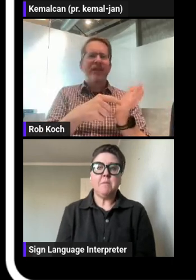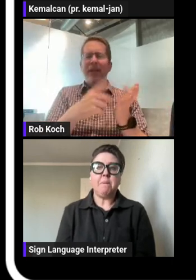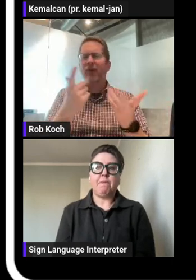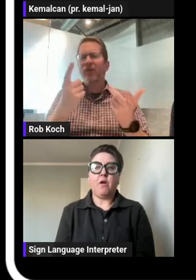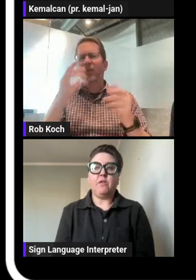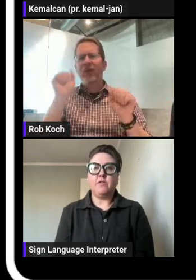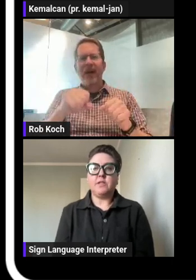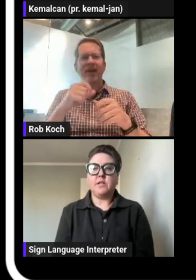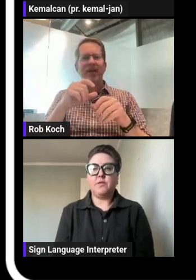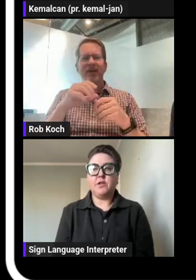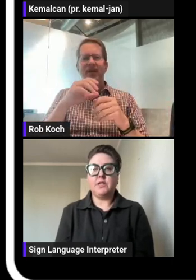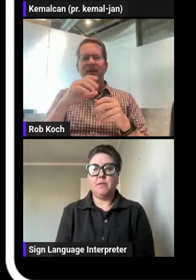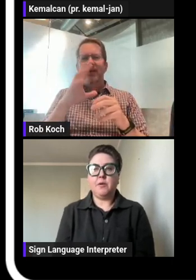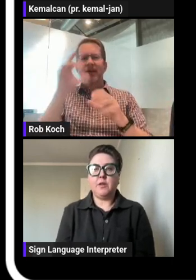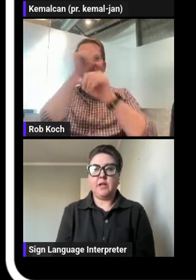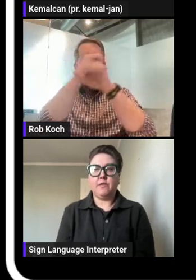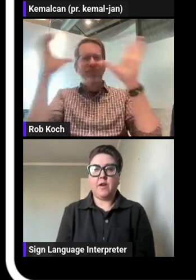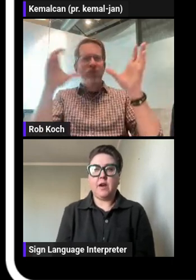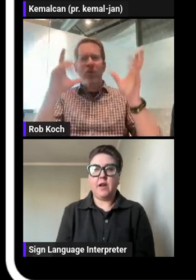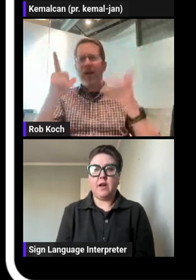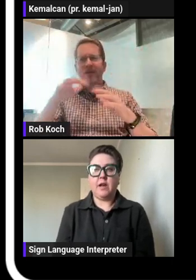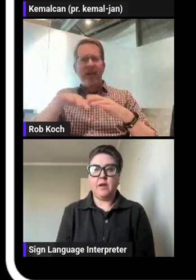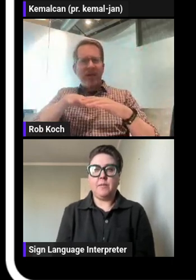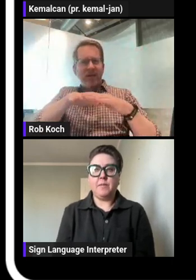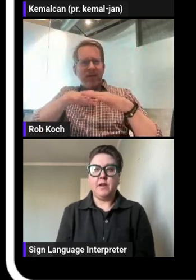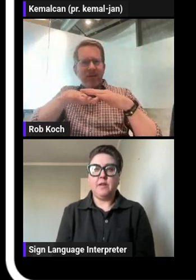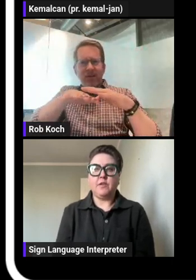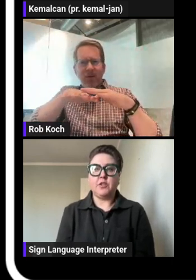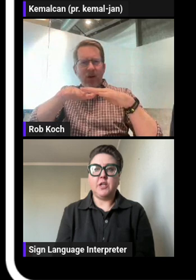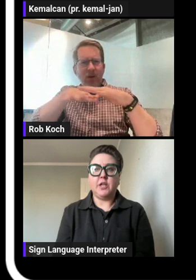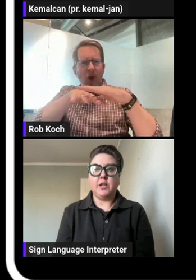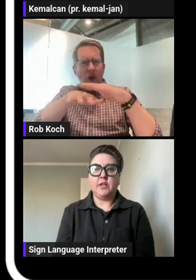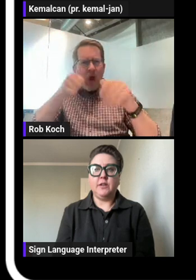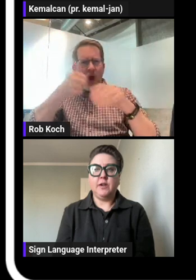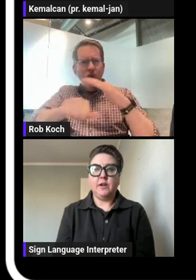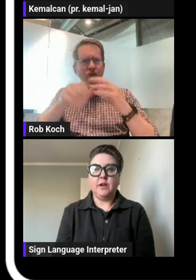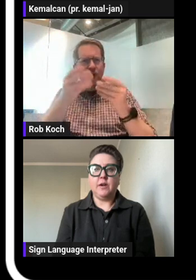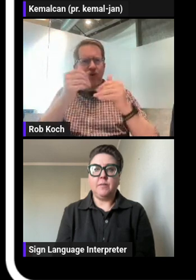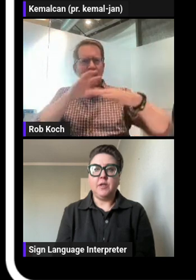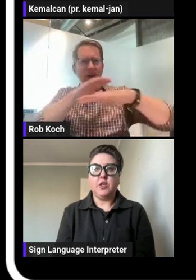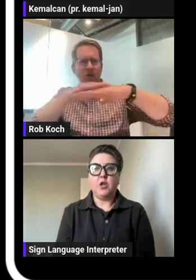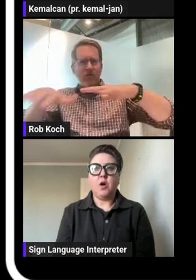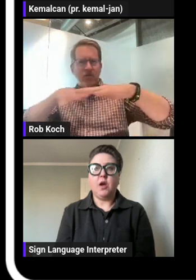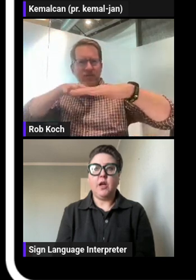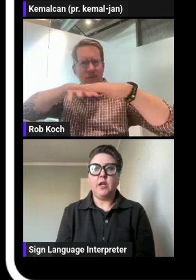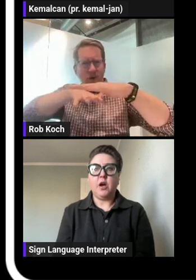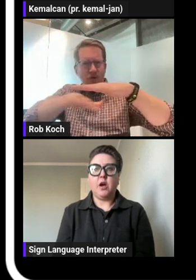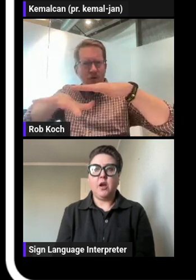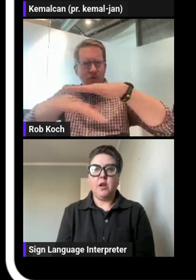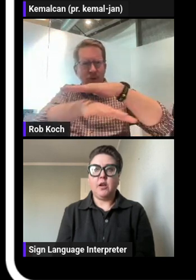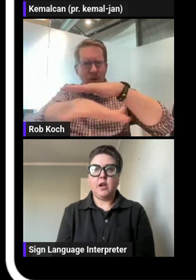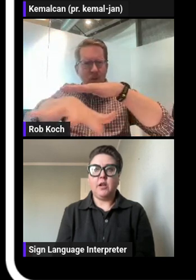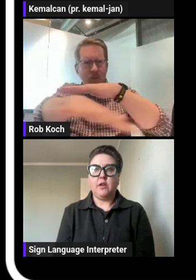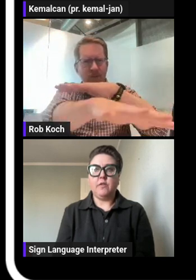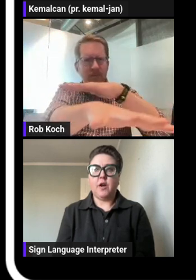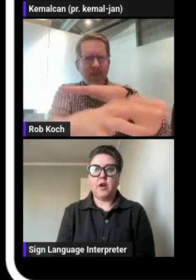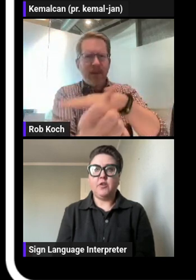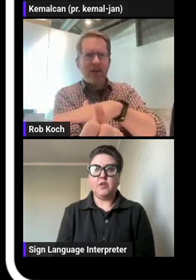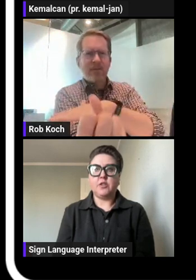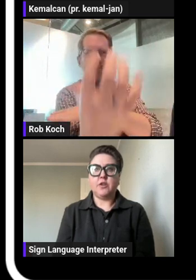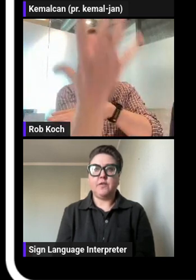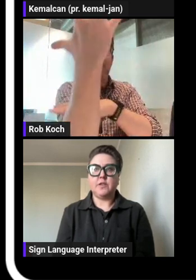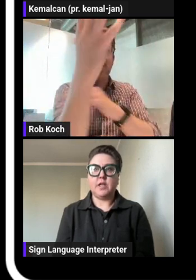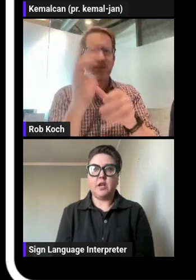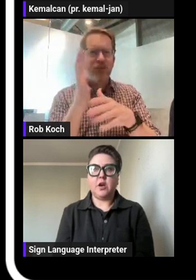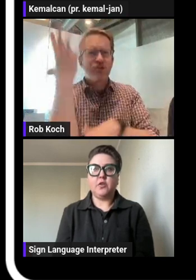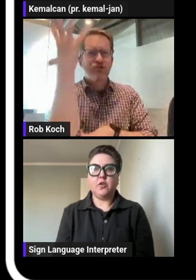and all of those things. For example, like if I am envisioning, you know, in kind of